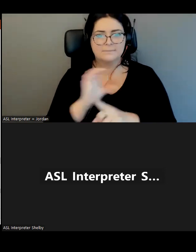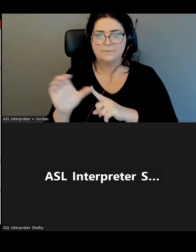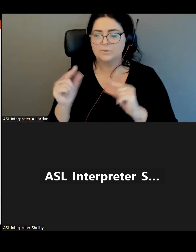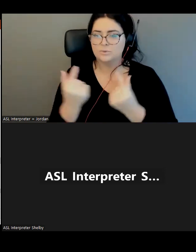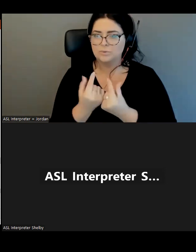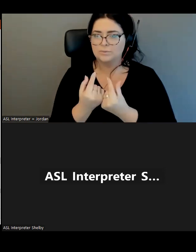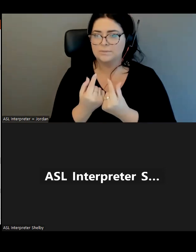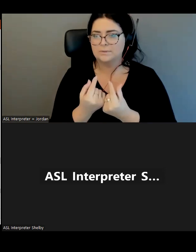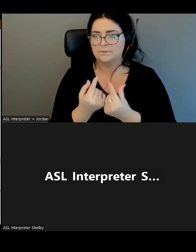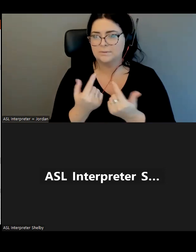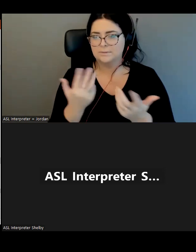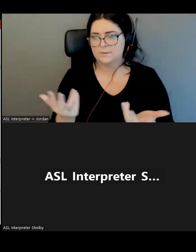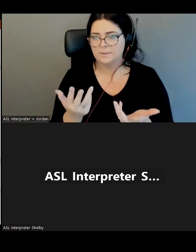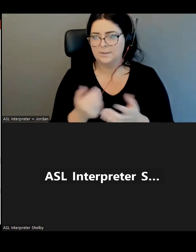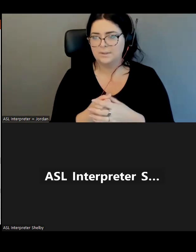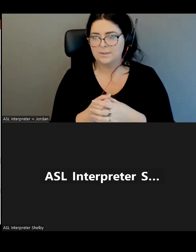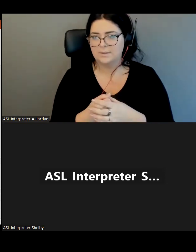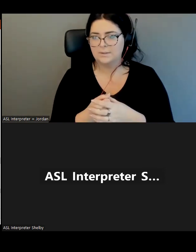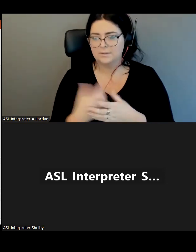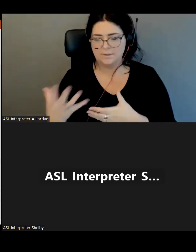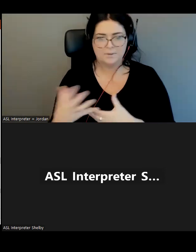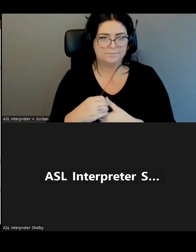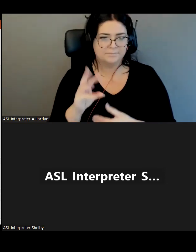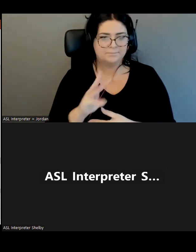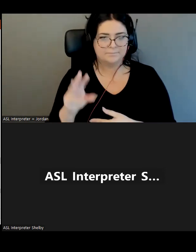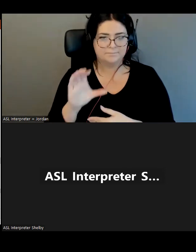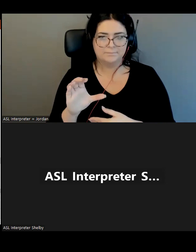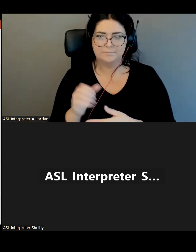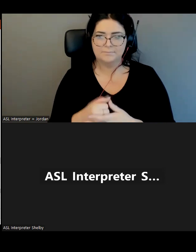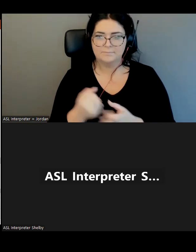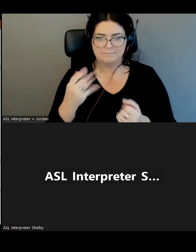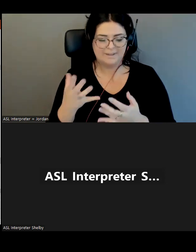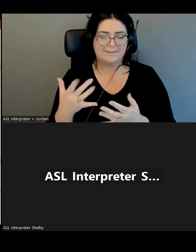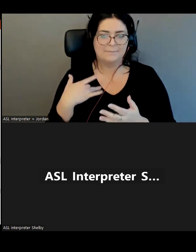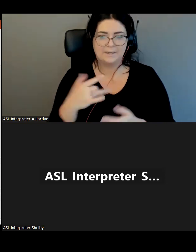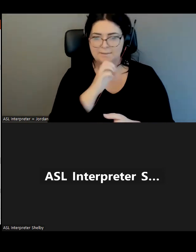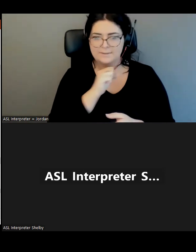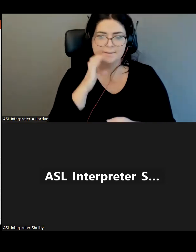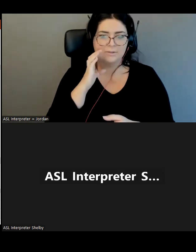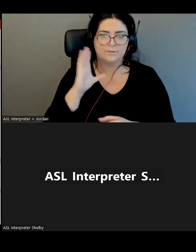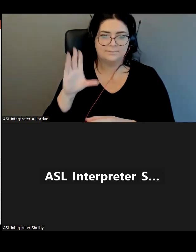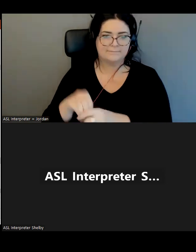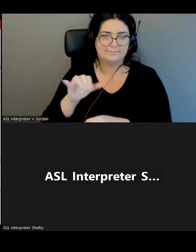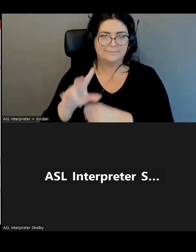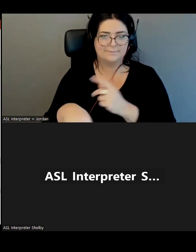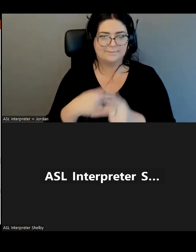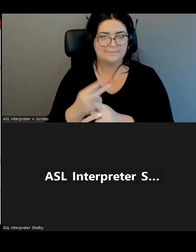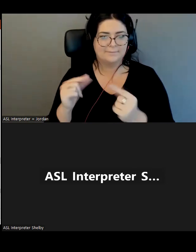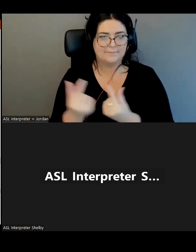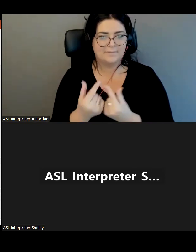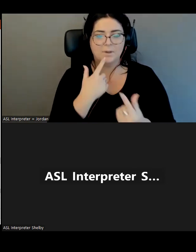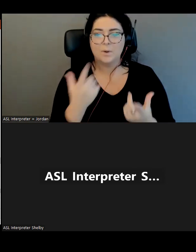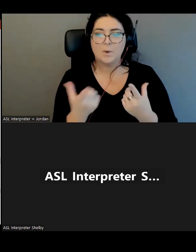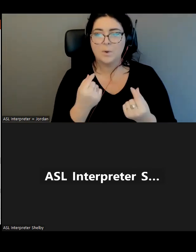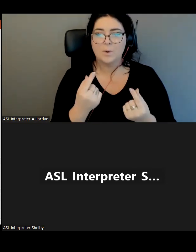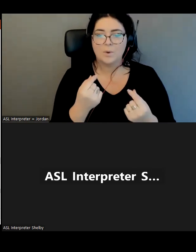that are, that are part of the Wellness Coalition as well. And many of our seniors are involved in those things. What we do